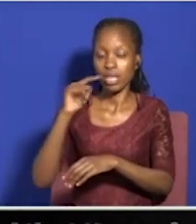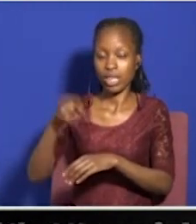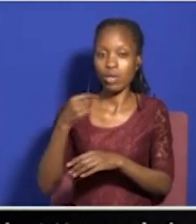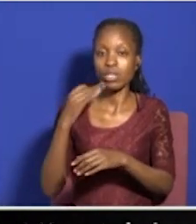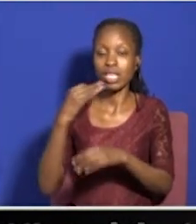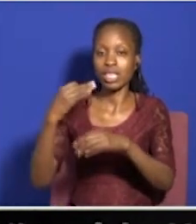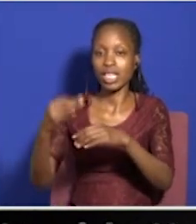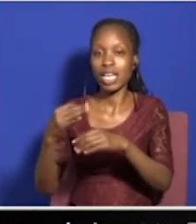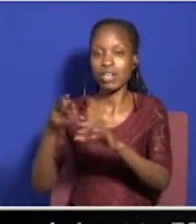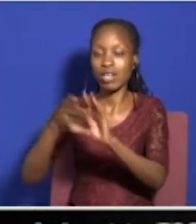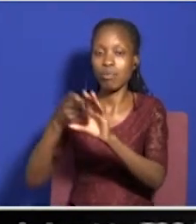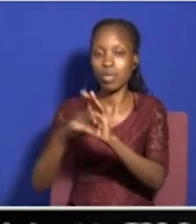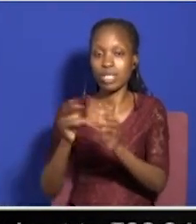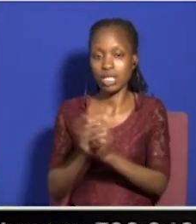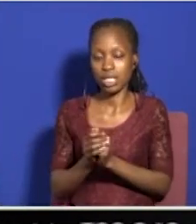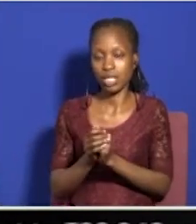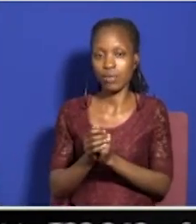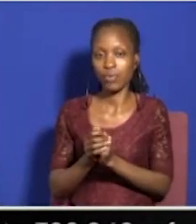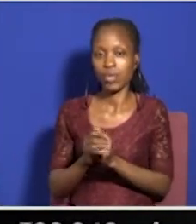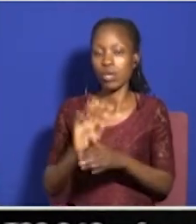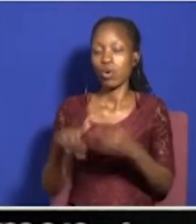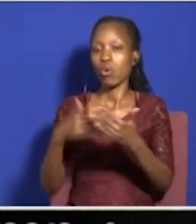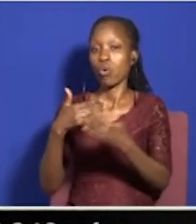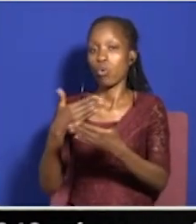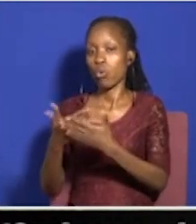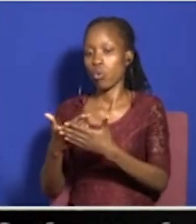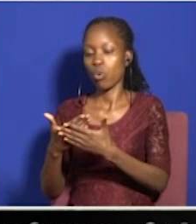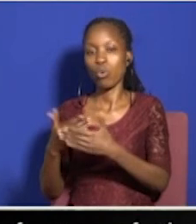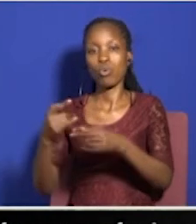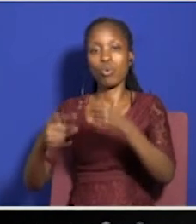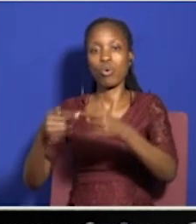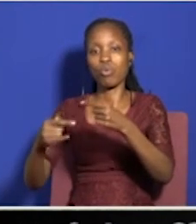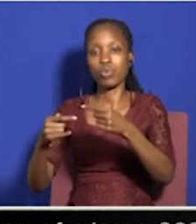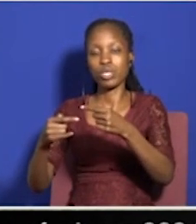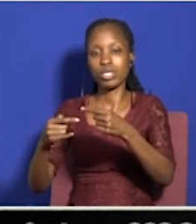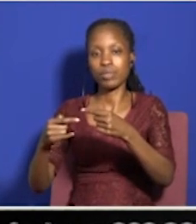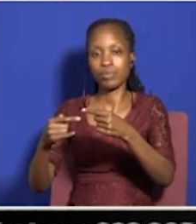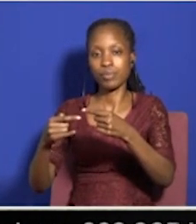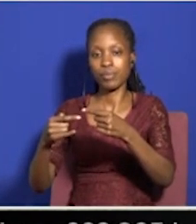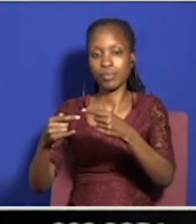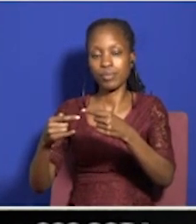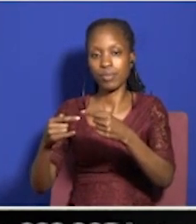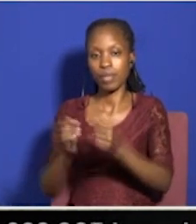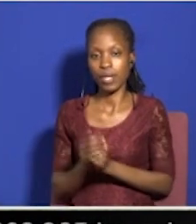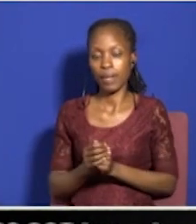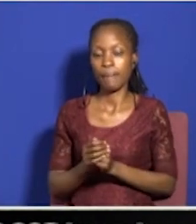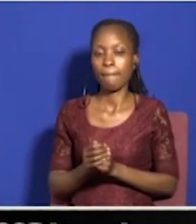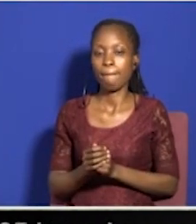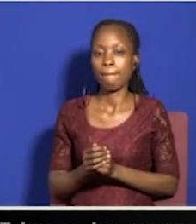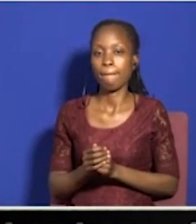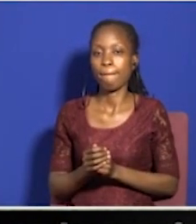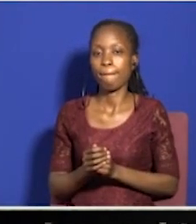600 juniors and ladies who take part in the clinics that runs concurrently with the golf series.